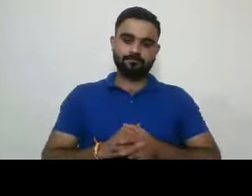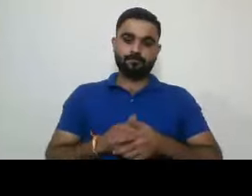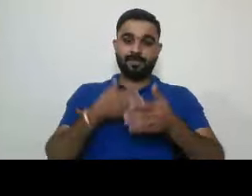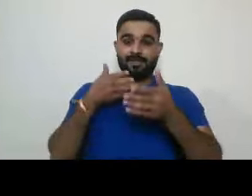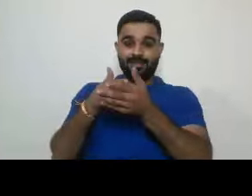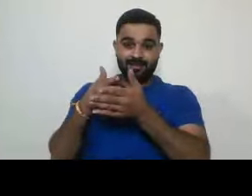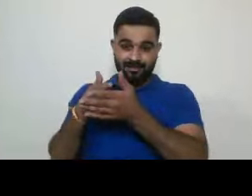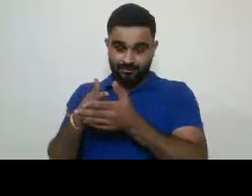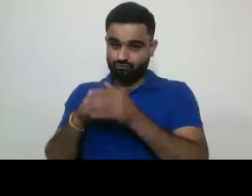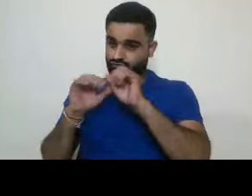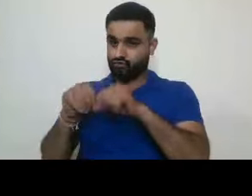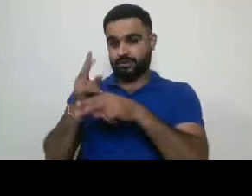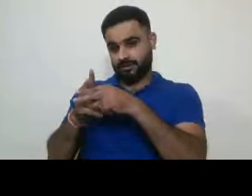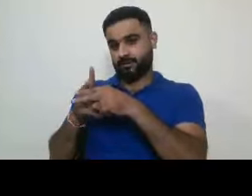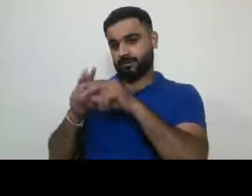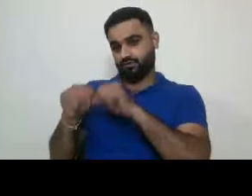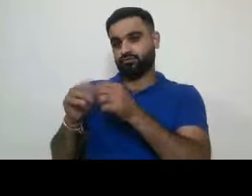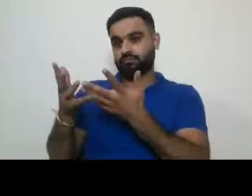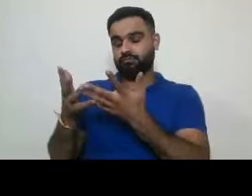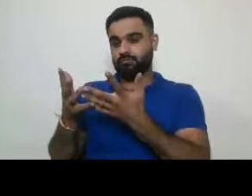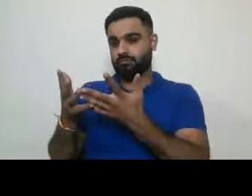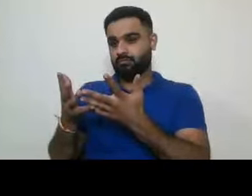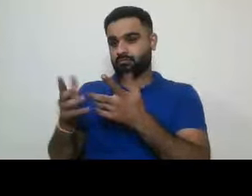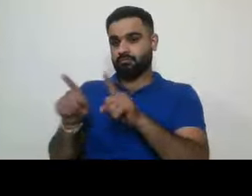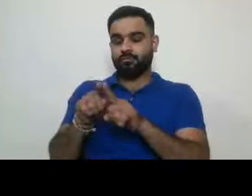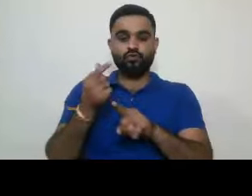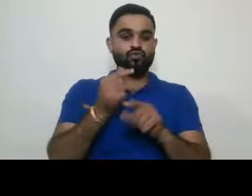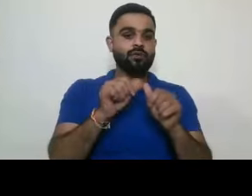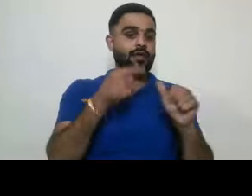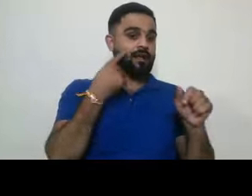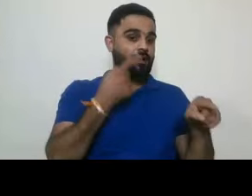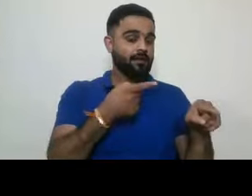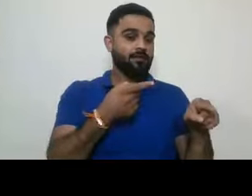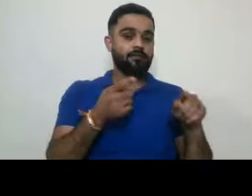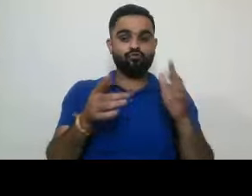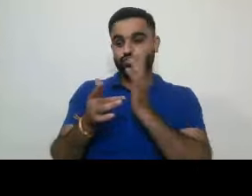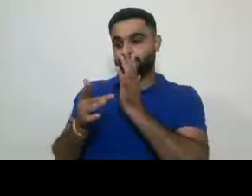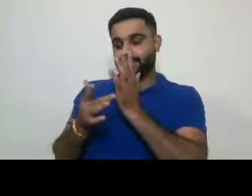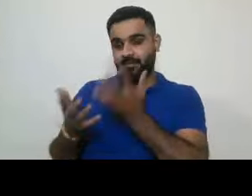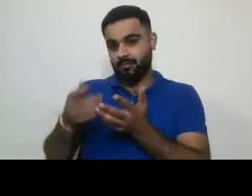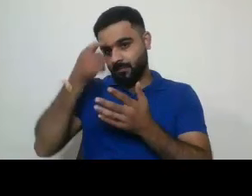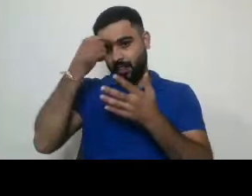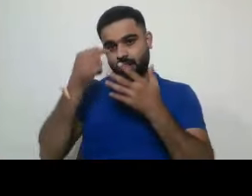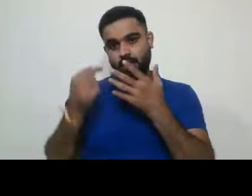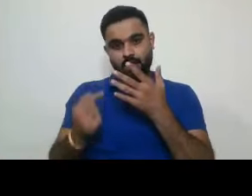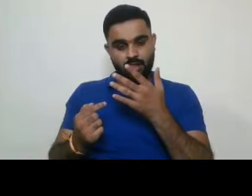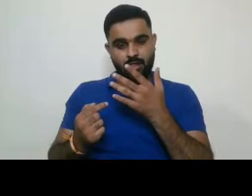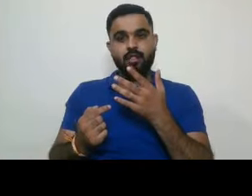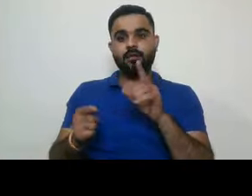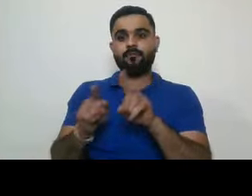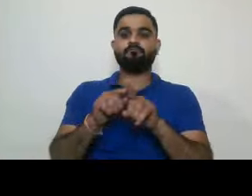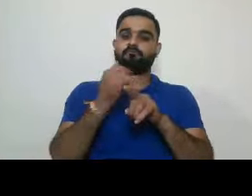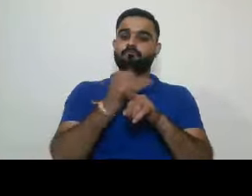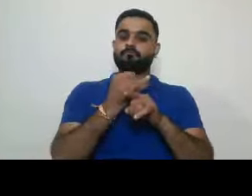Challenges, of course, there are. We are still in a very nascent phase of using AI. So there are technology issues and tech